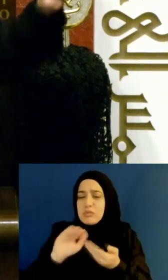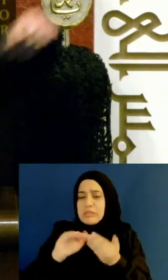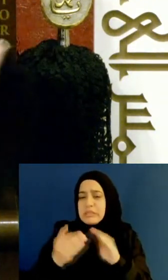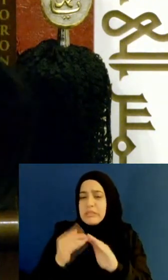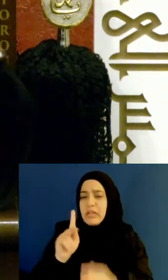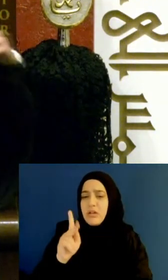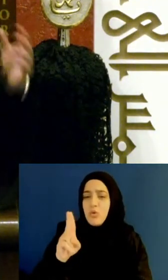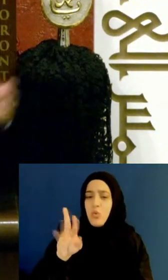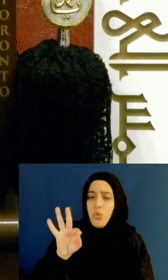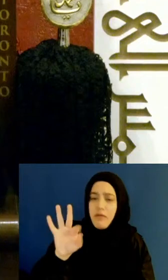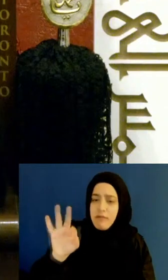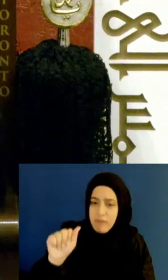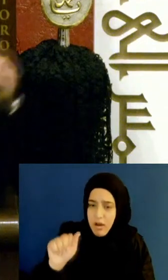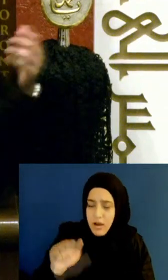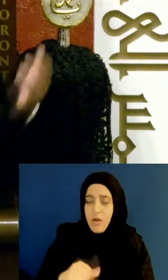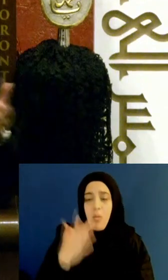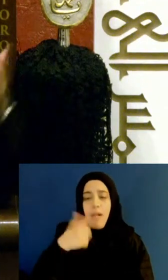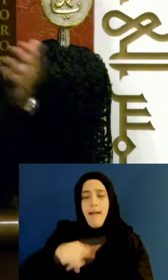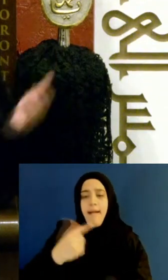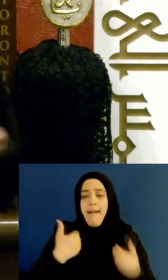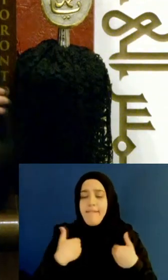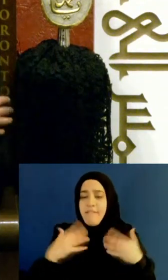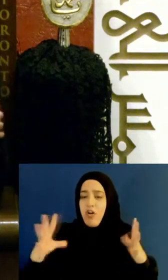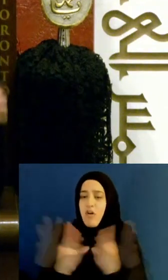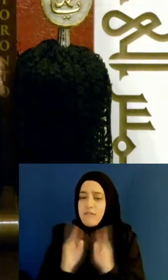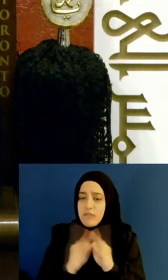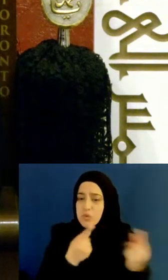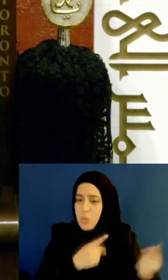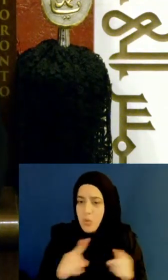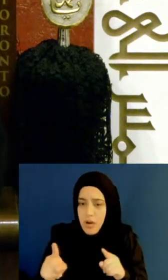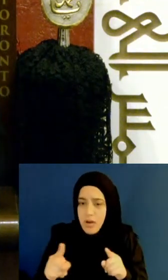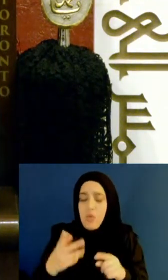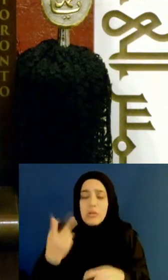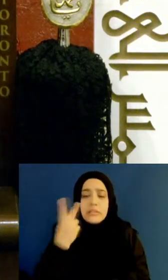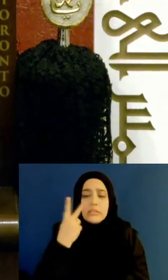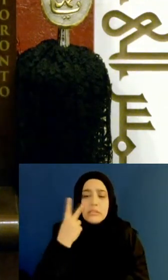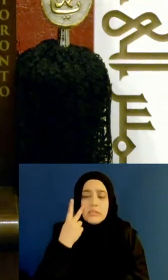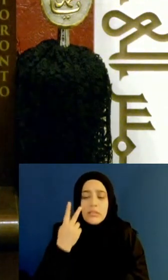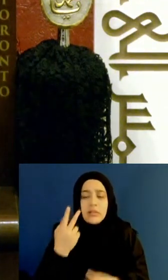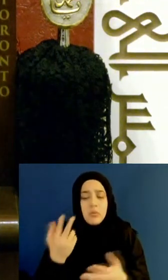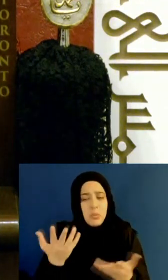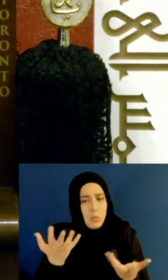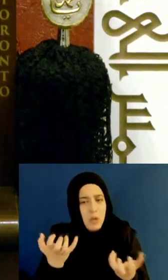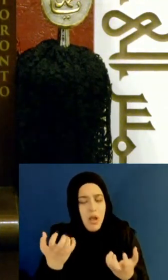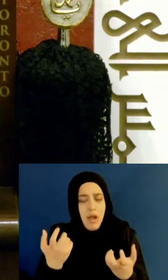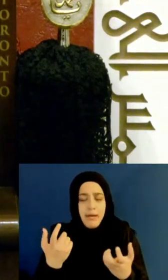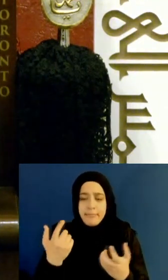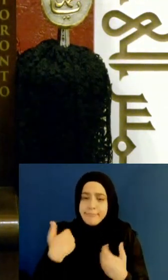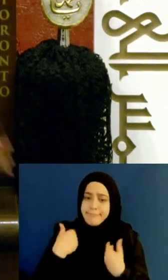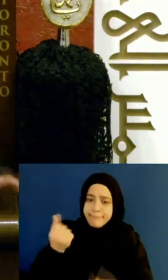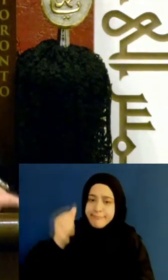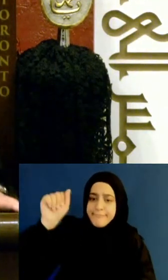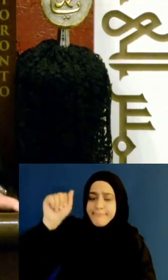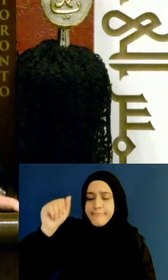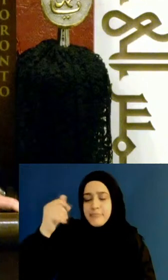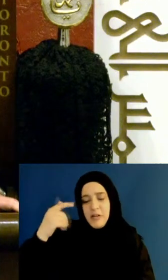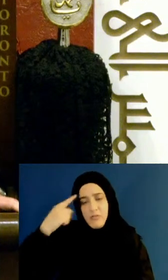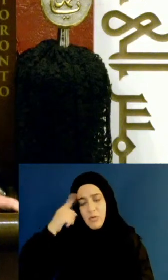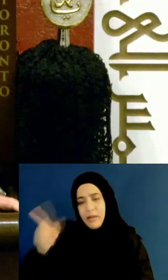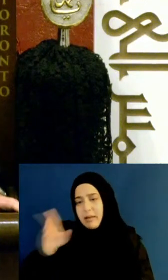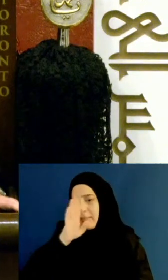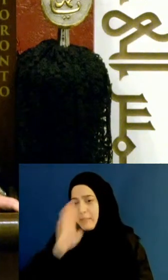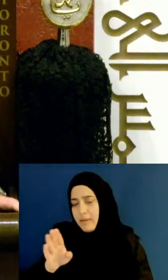see what their role and what to receive the revolution of Imam al-Hujjah. If we have a chance, inshallah, we'll discuss this in further